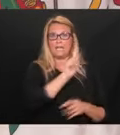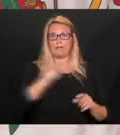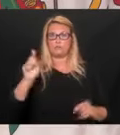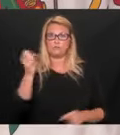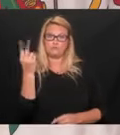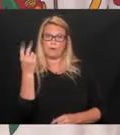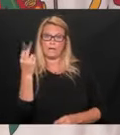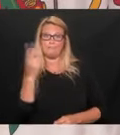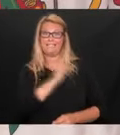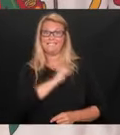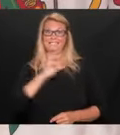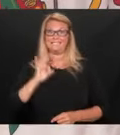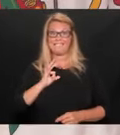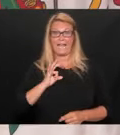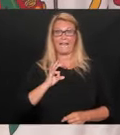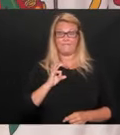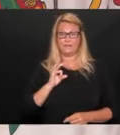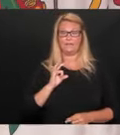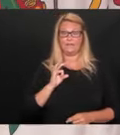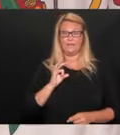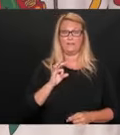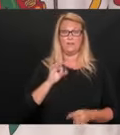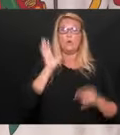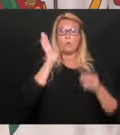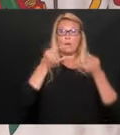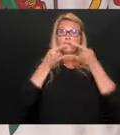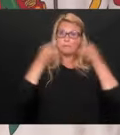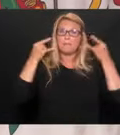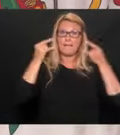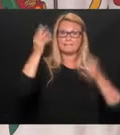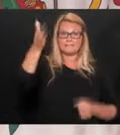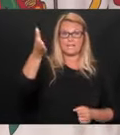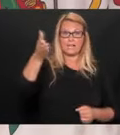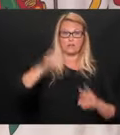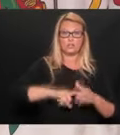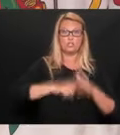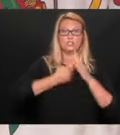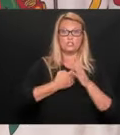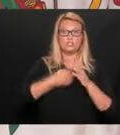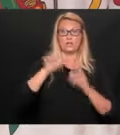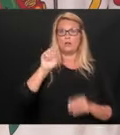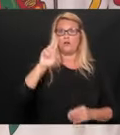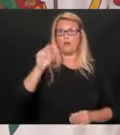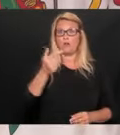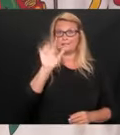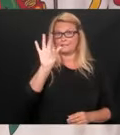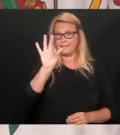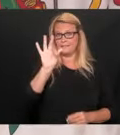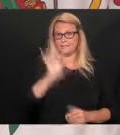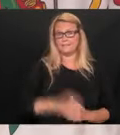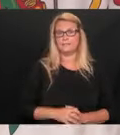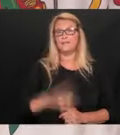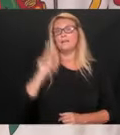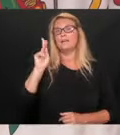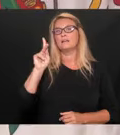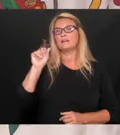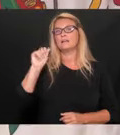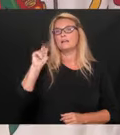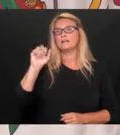and faculty will be wearing masks in Monongalia County starting the 19th of August. Kanawha County,